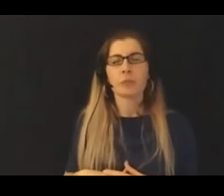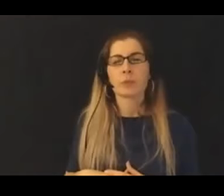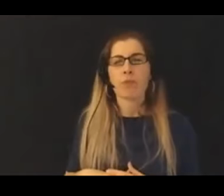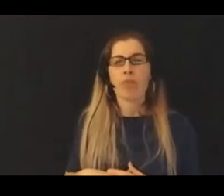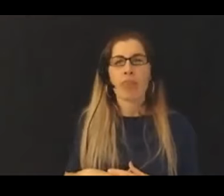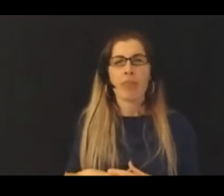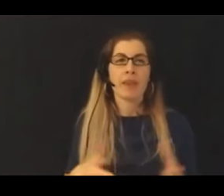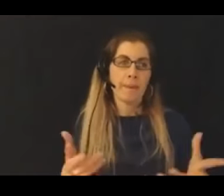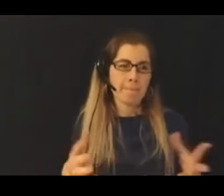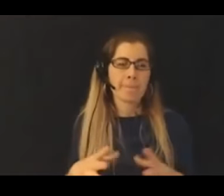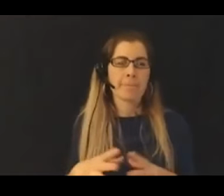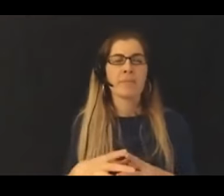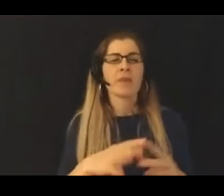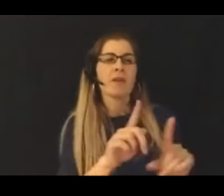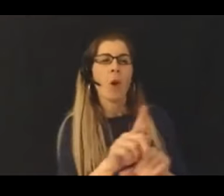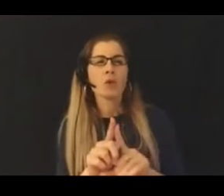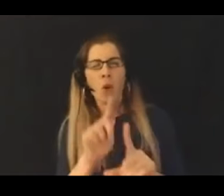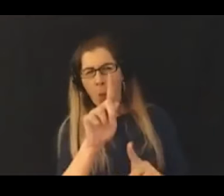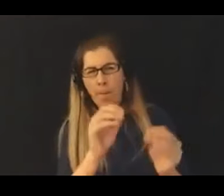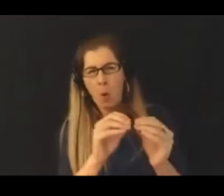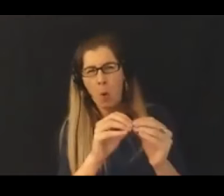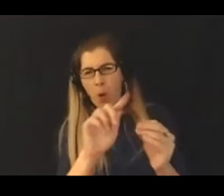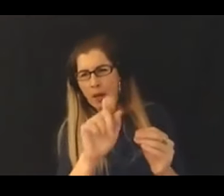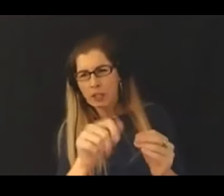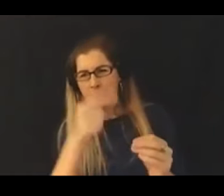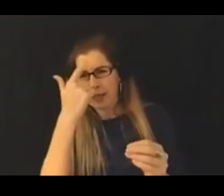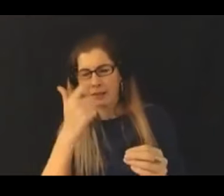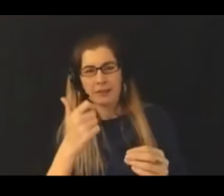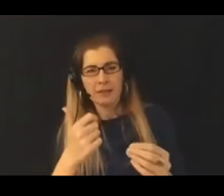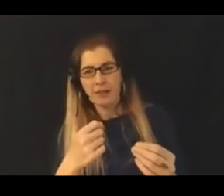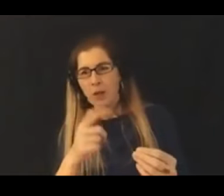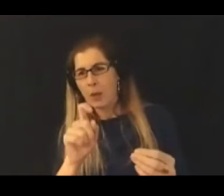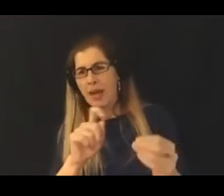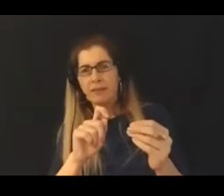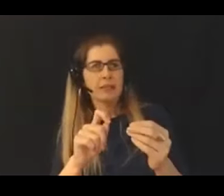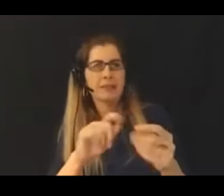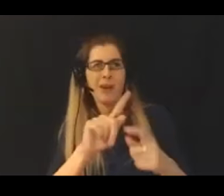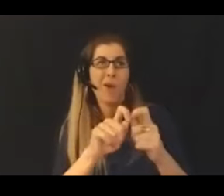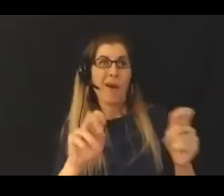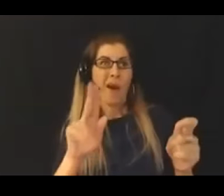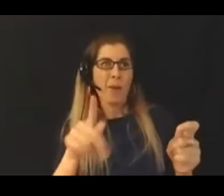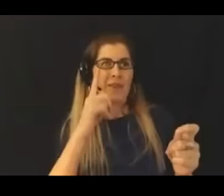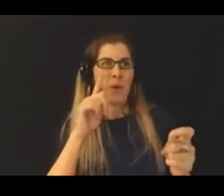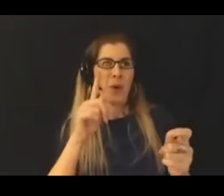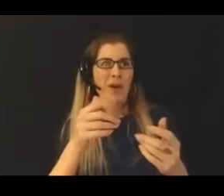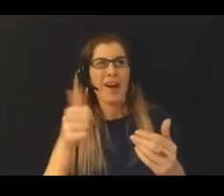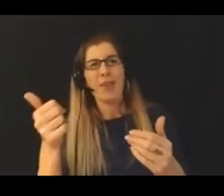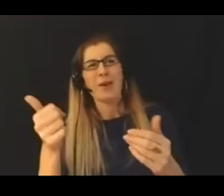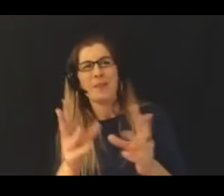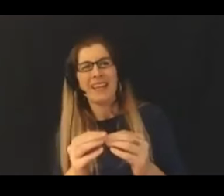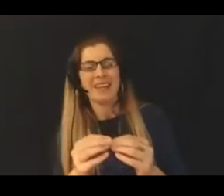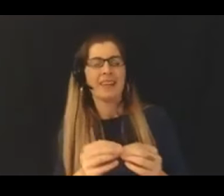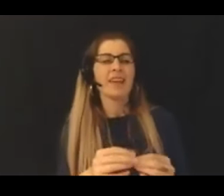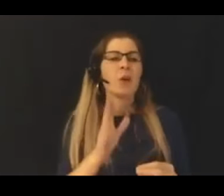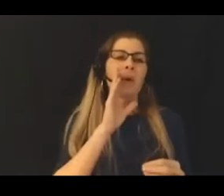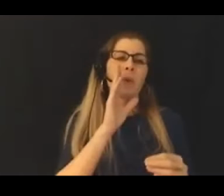Yeah. And just lifting up one more question, because we do have to wrap up to start another session. We will